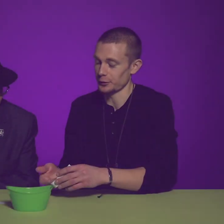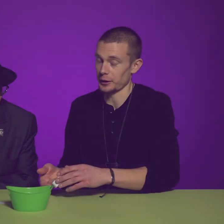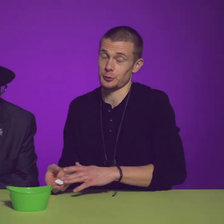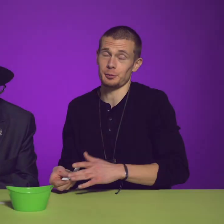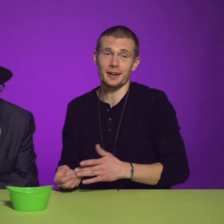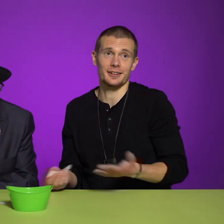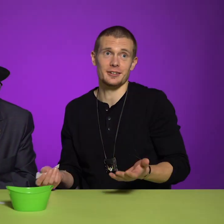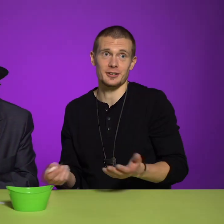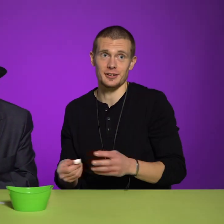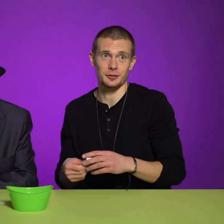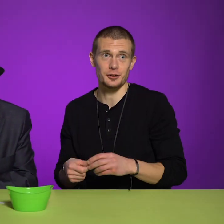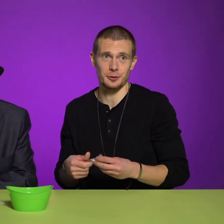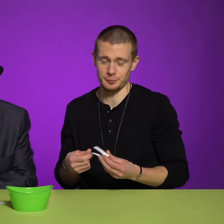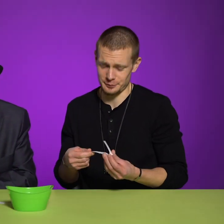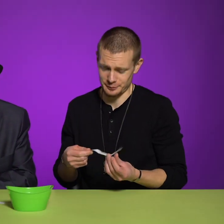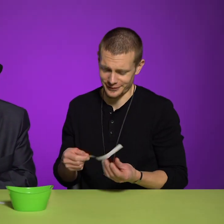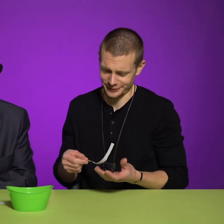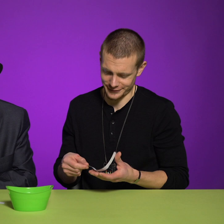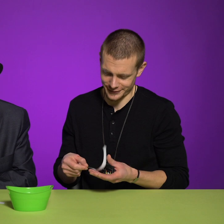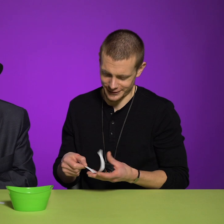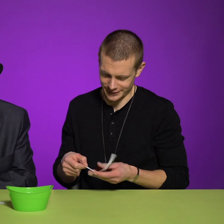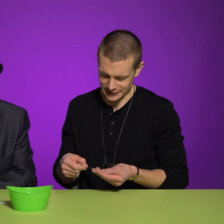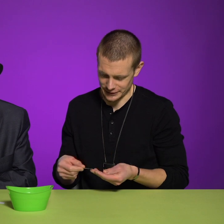I just don't know how to respond to these because they're so